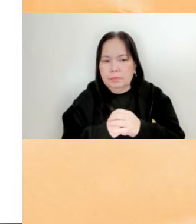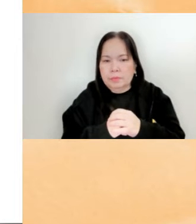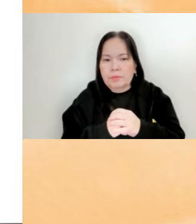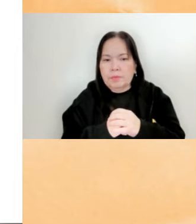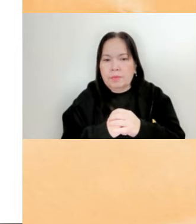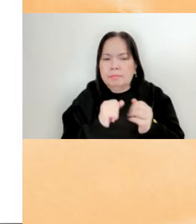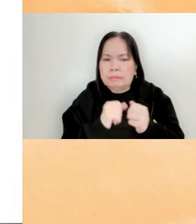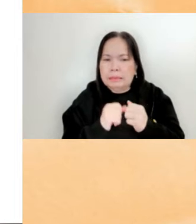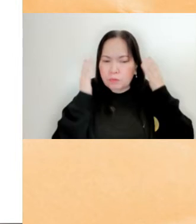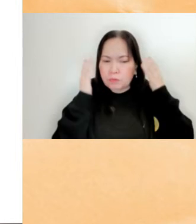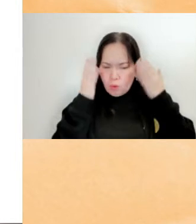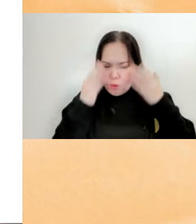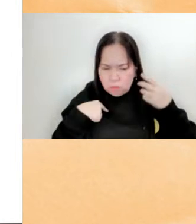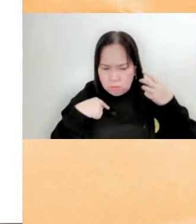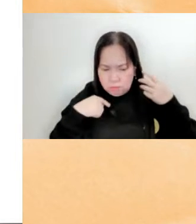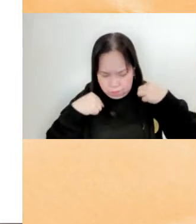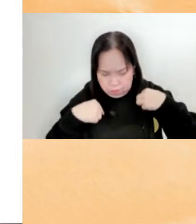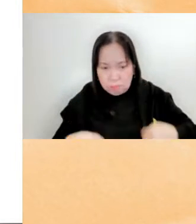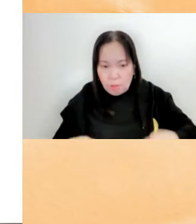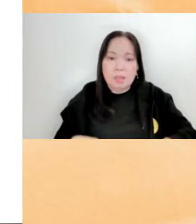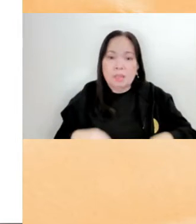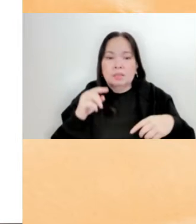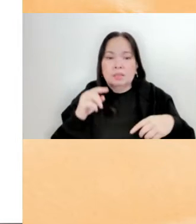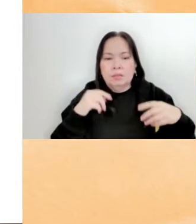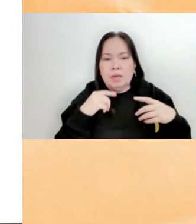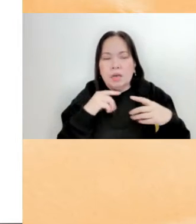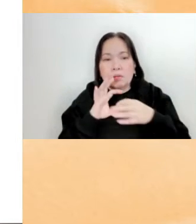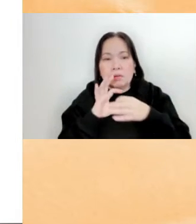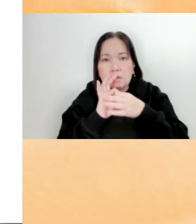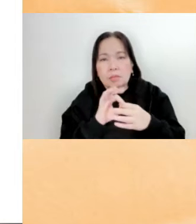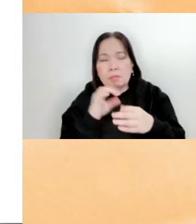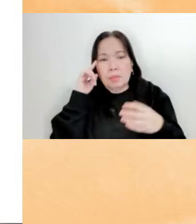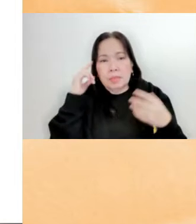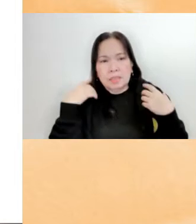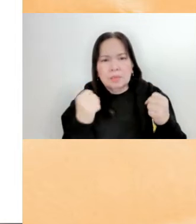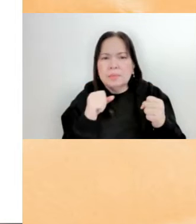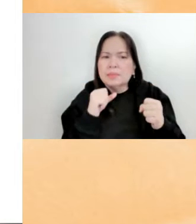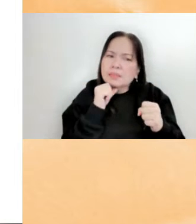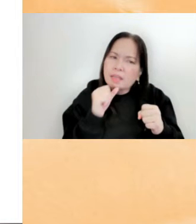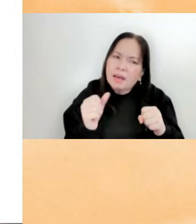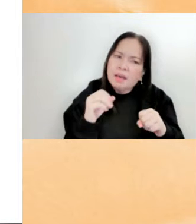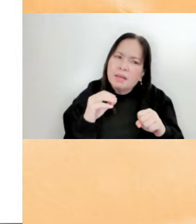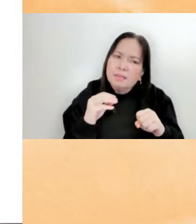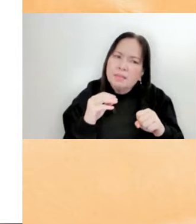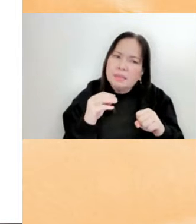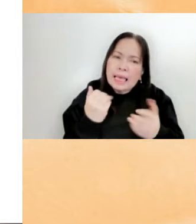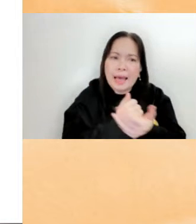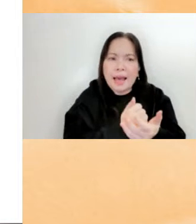A purely biologic approach, however, to mental health and illness does not improve consequences by